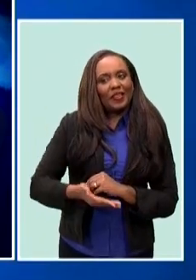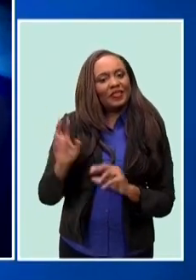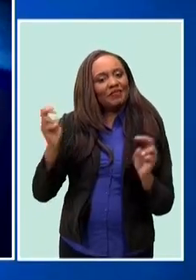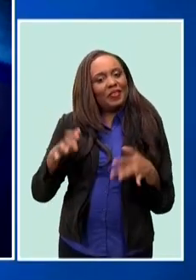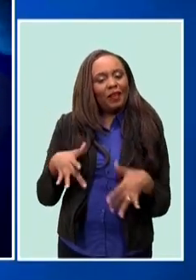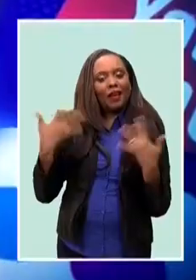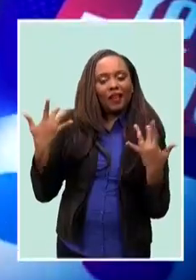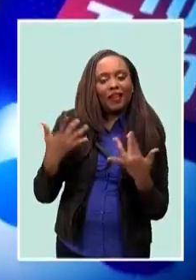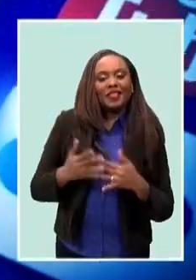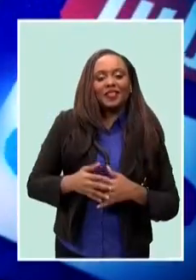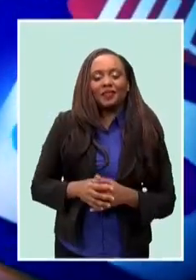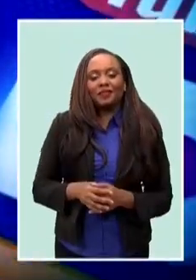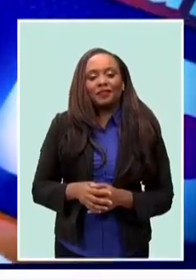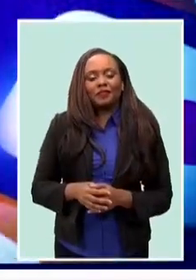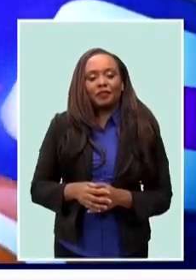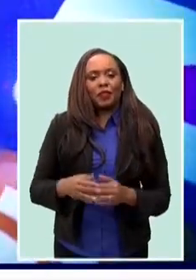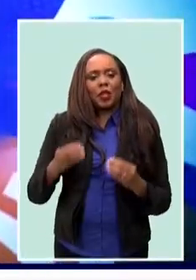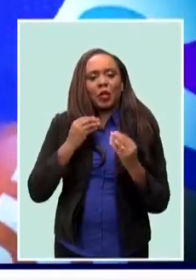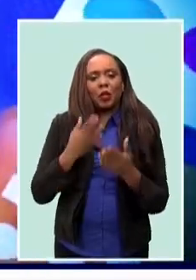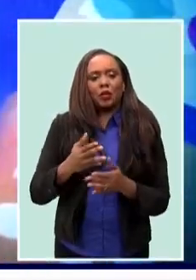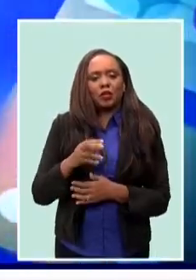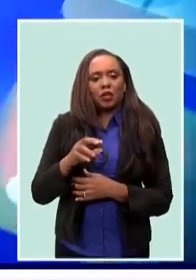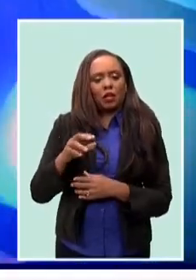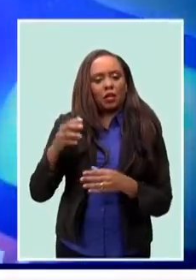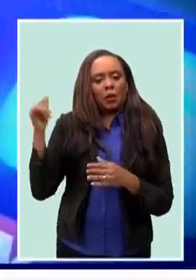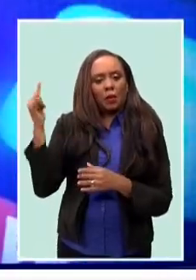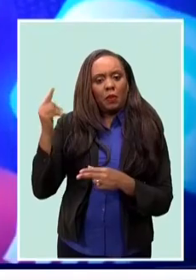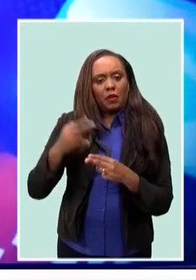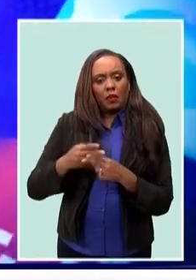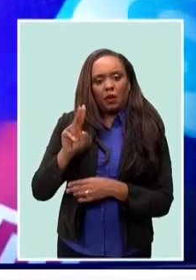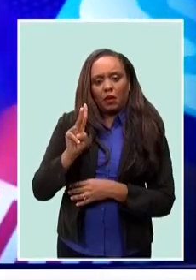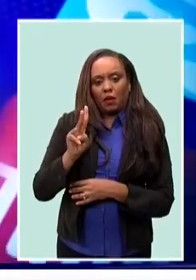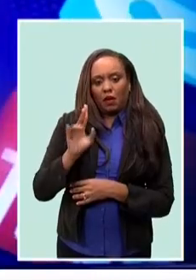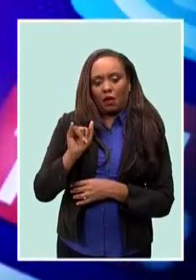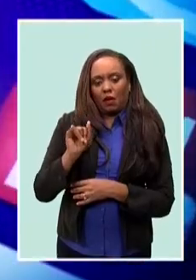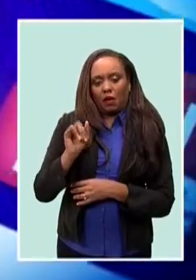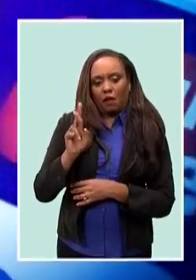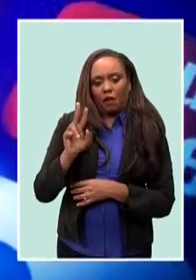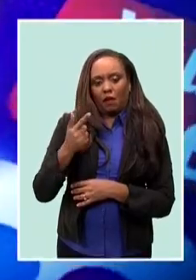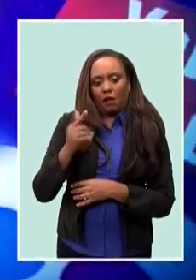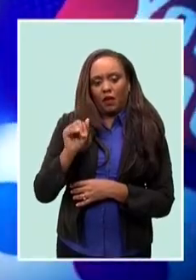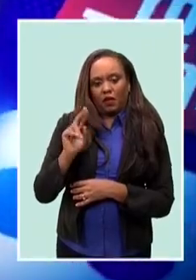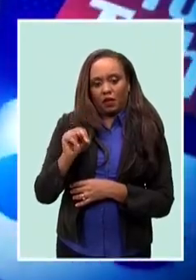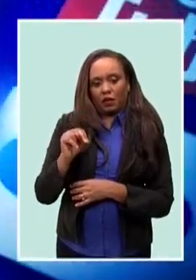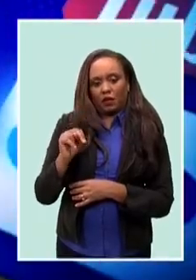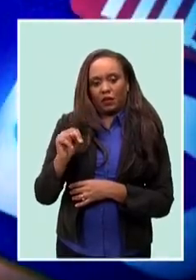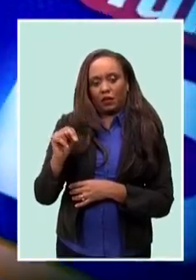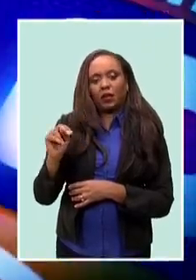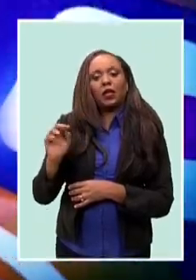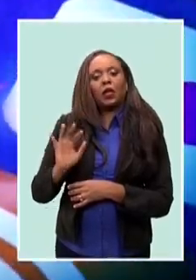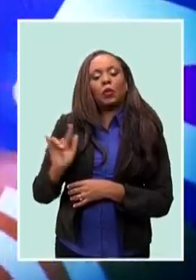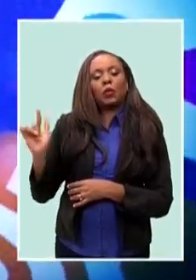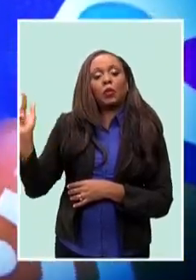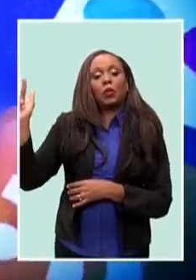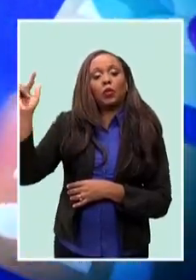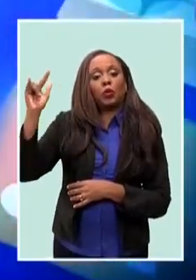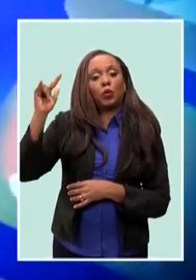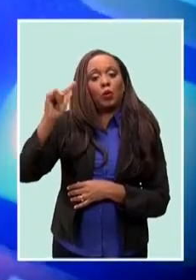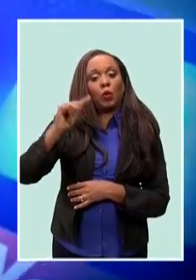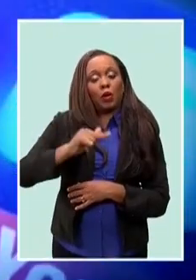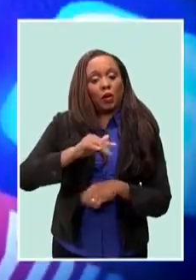What's Trending. And we start with news that a Virgin Atlantic flight from Barbados was quarantined on arrival at London's Gatwick Airport